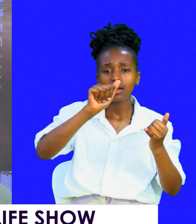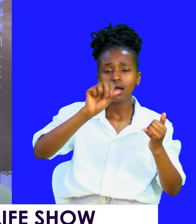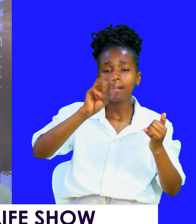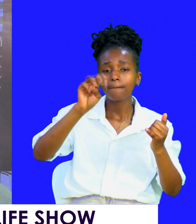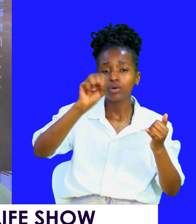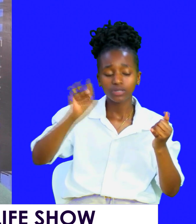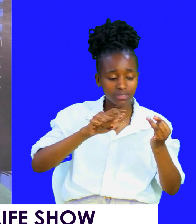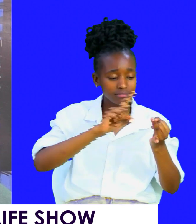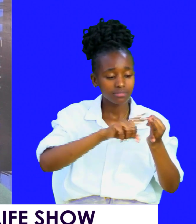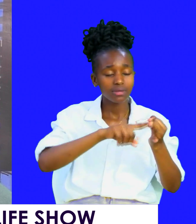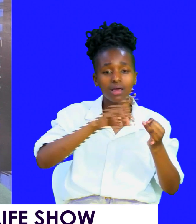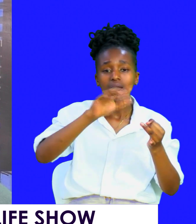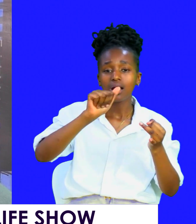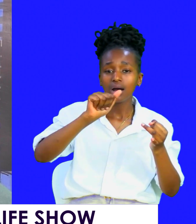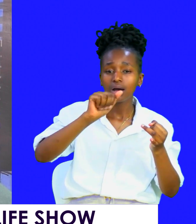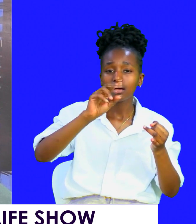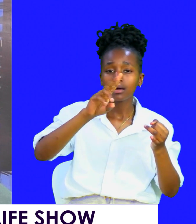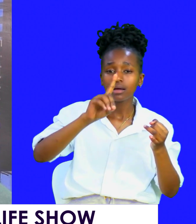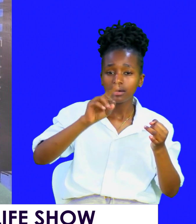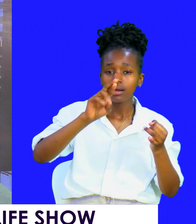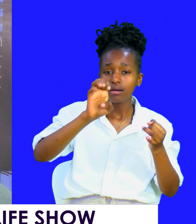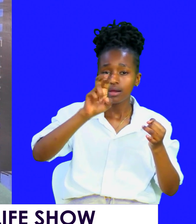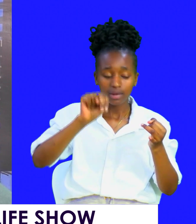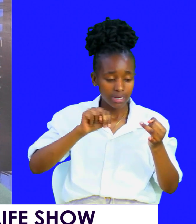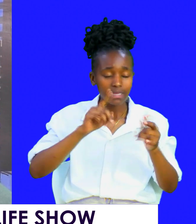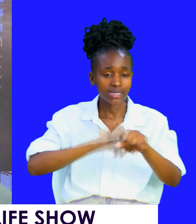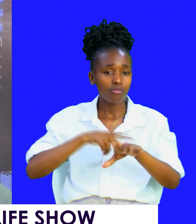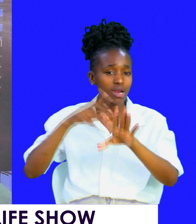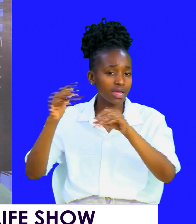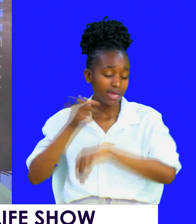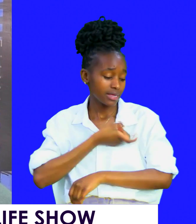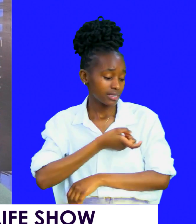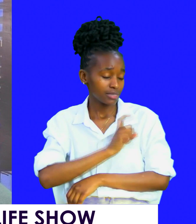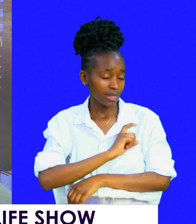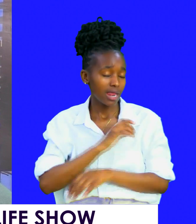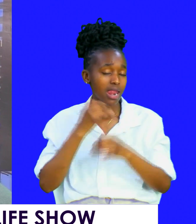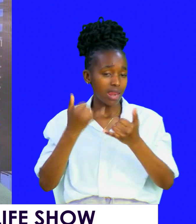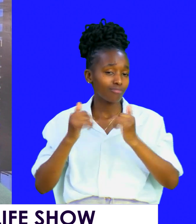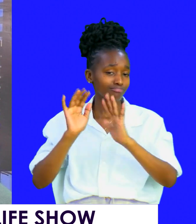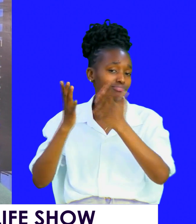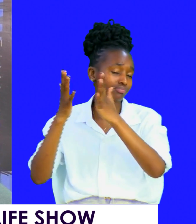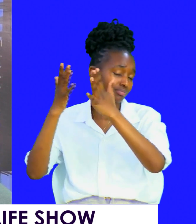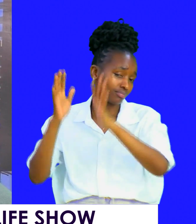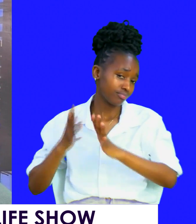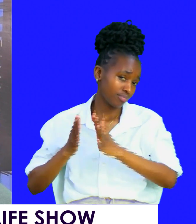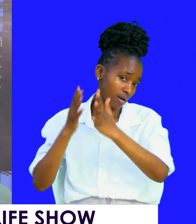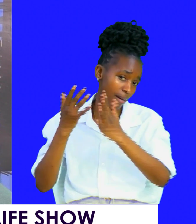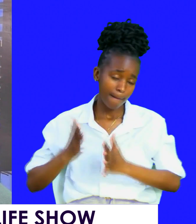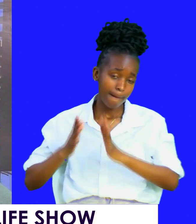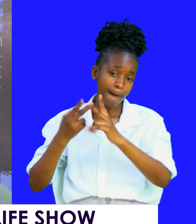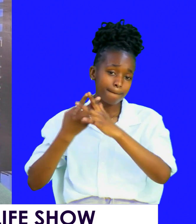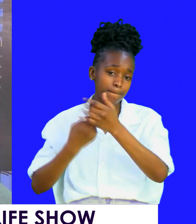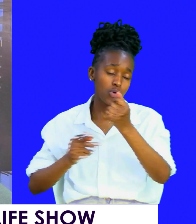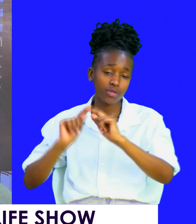that team on their way to Spain. Congratulations to Aldrin and Amos and the other gentlemen in